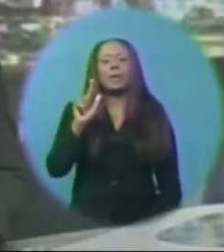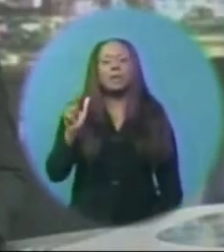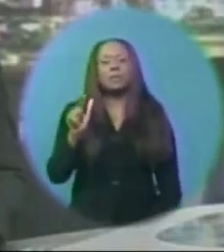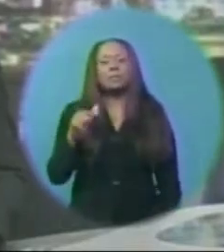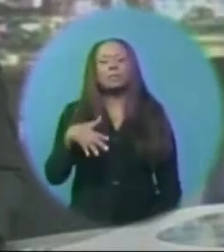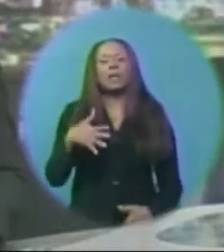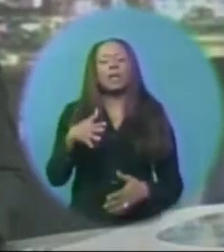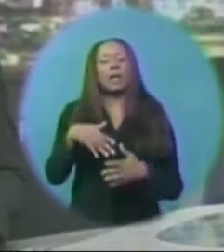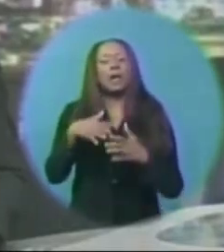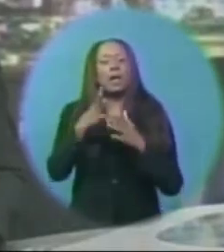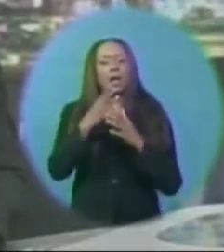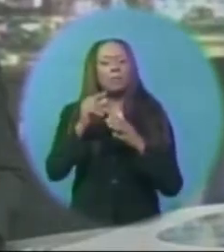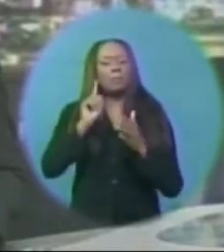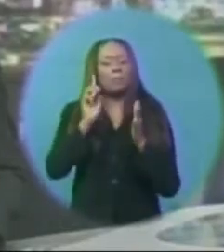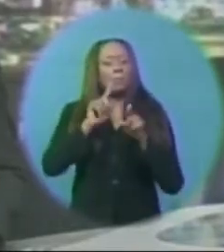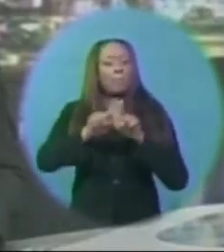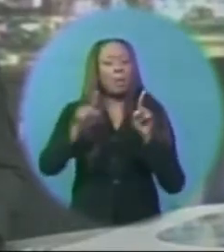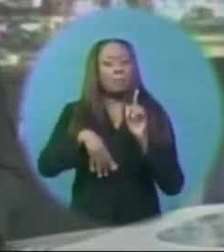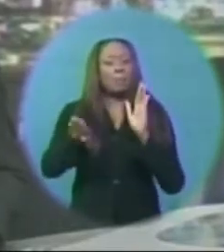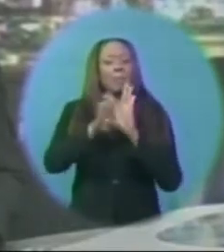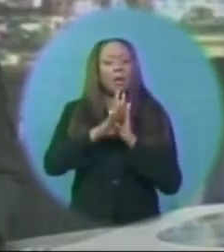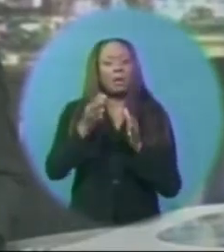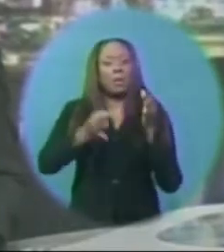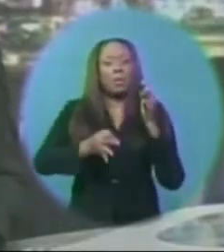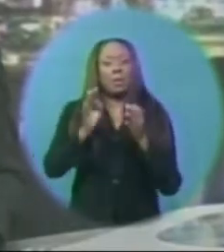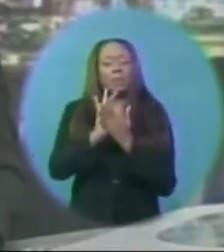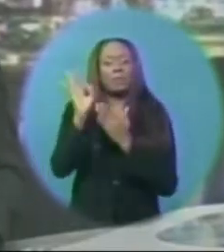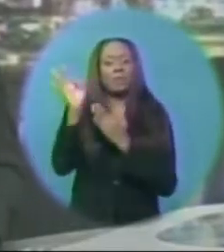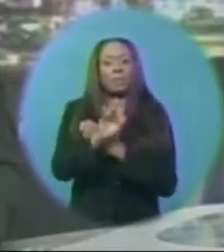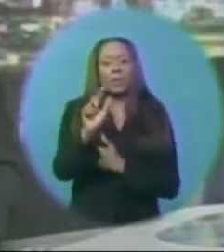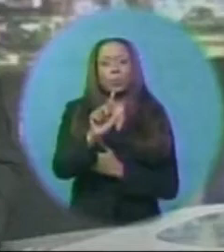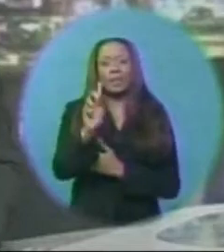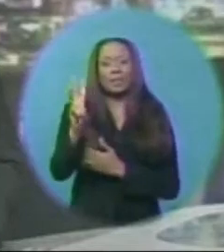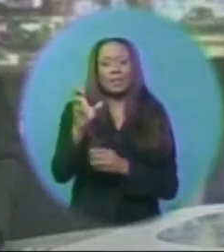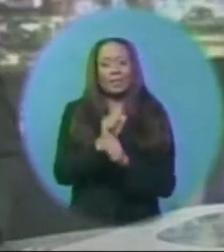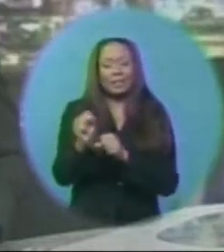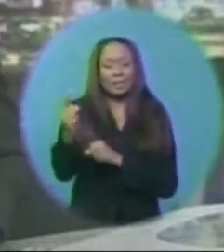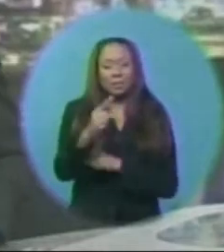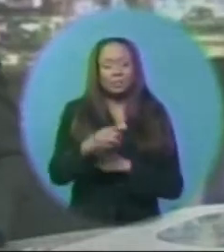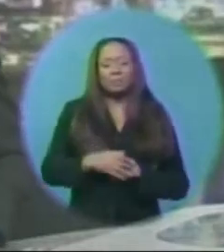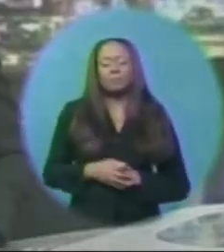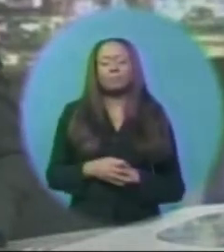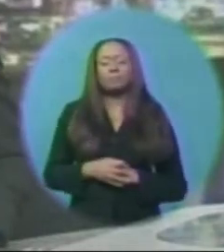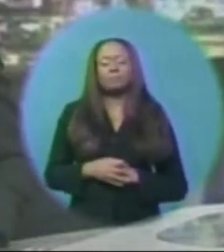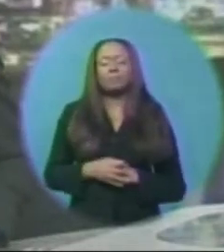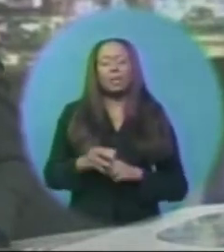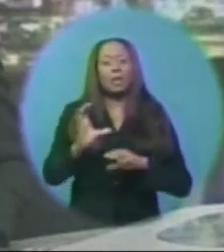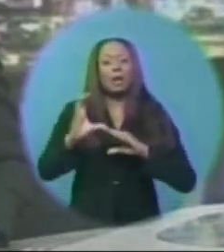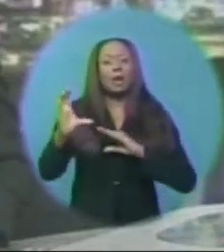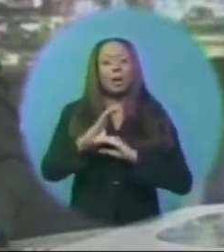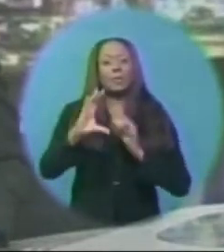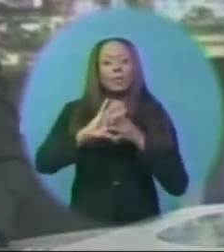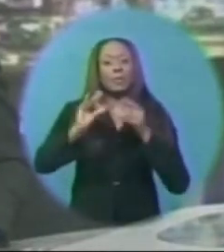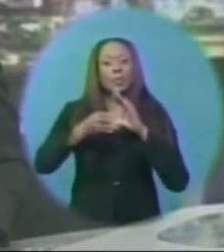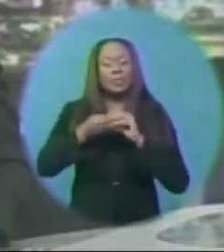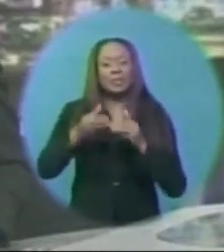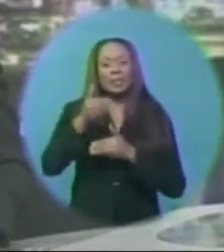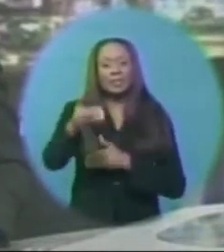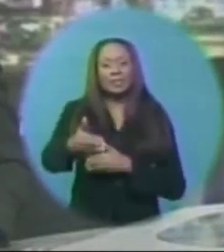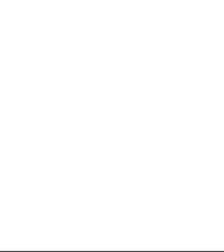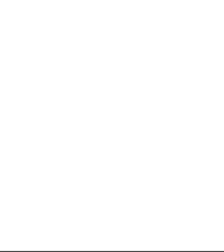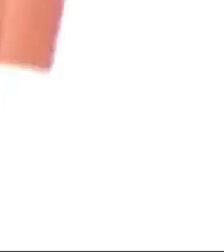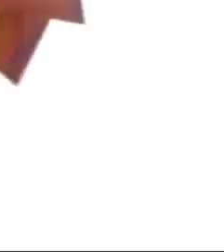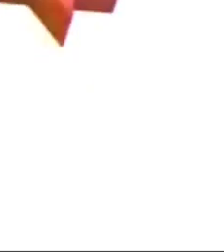to reappear in court on February 26th next year. Well, still to come, a look at some of the stories making headlines across the region.